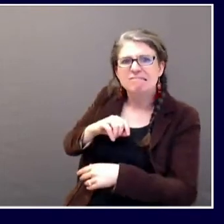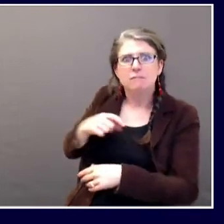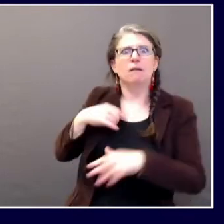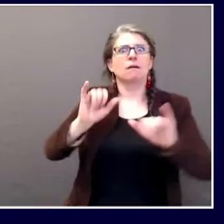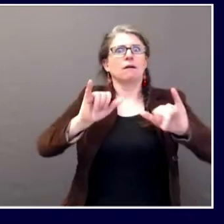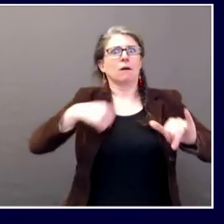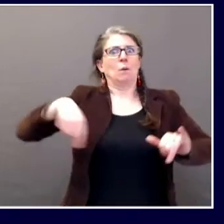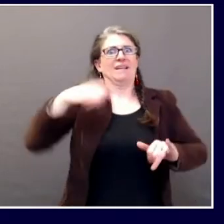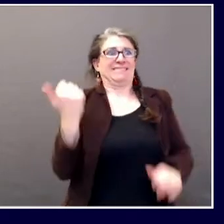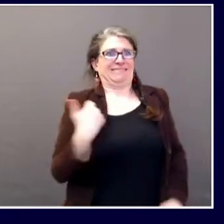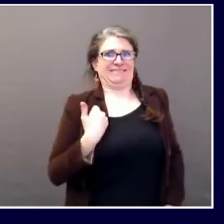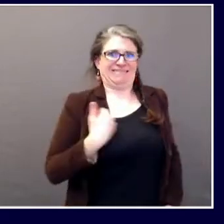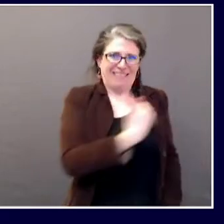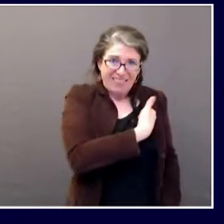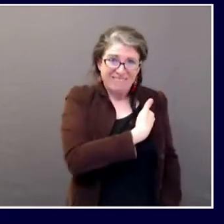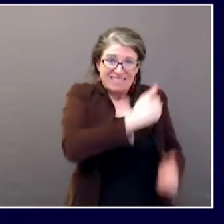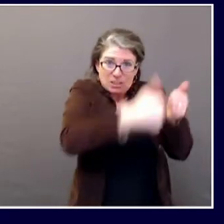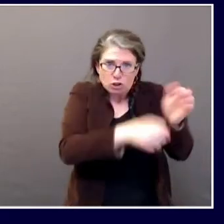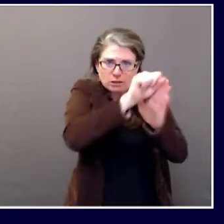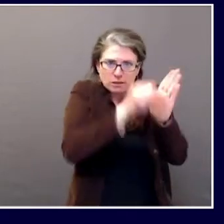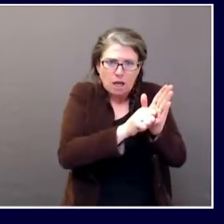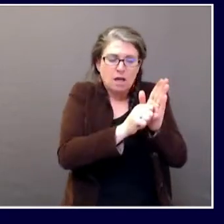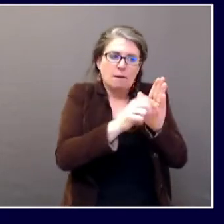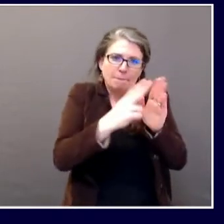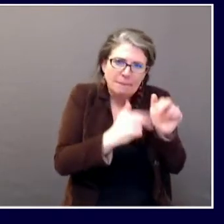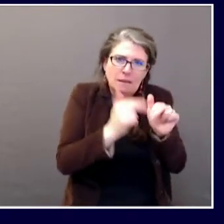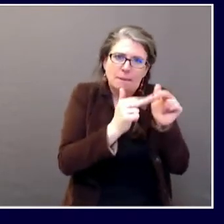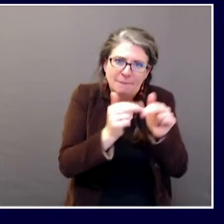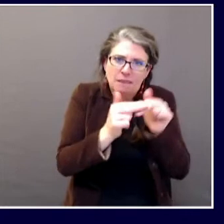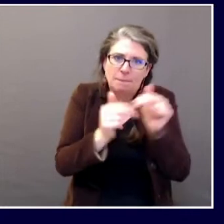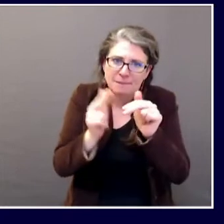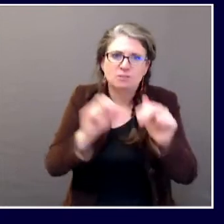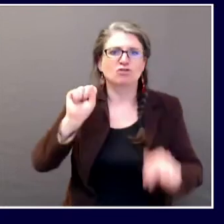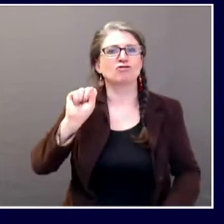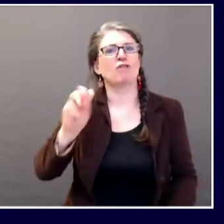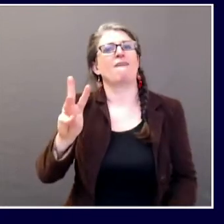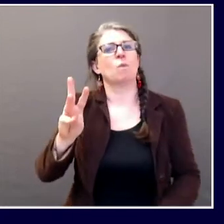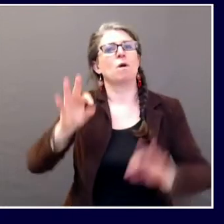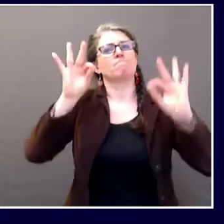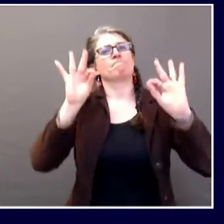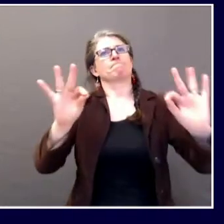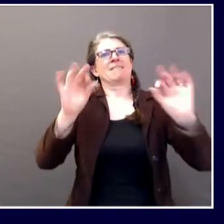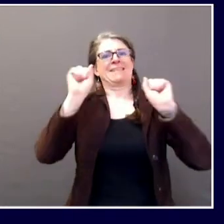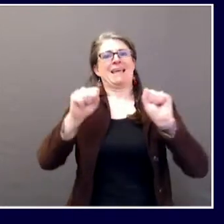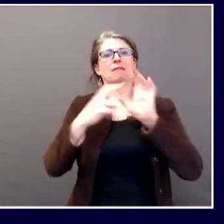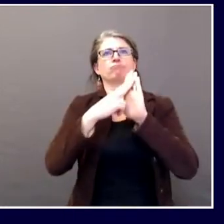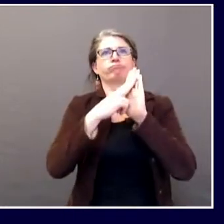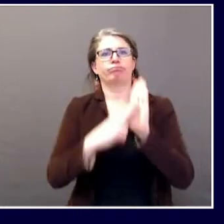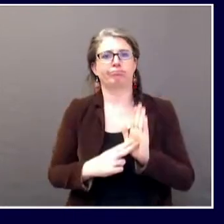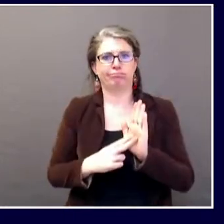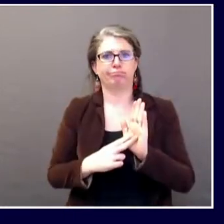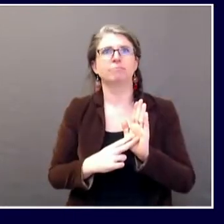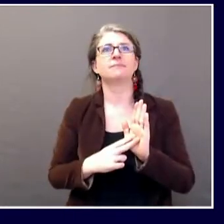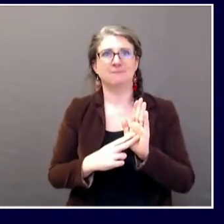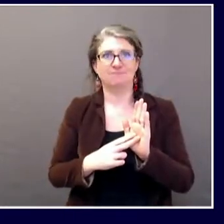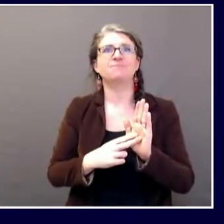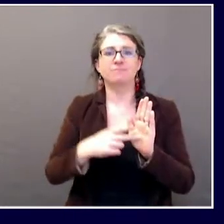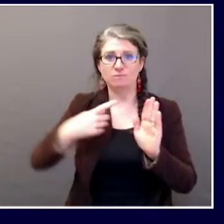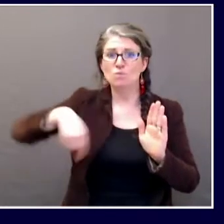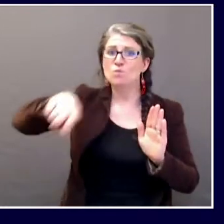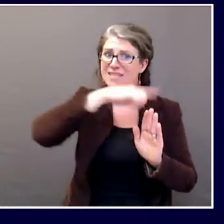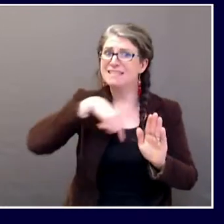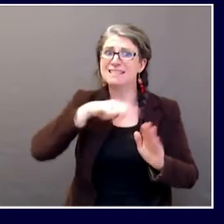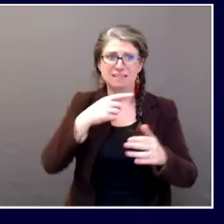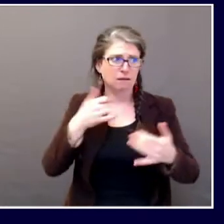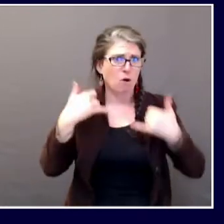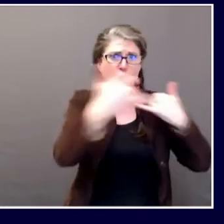with about 40 other states that are looking for solutions that will meet our needs. The needs in Maine are unique as compared to the